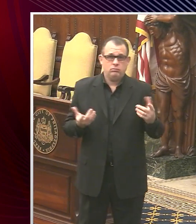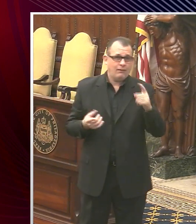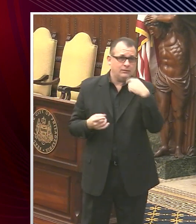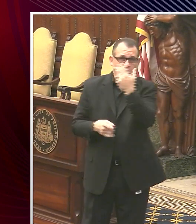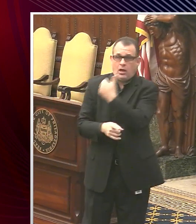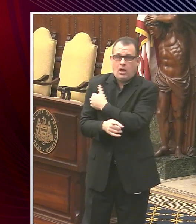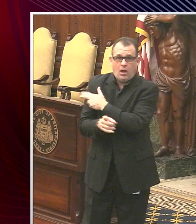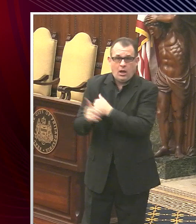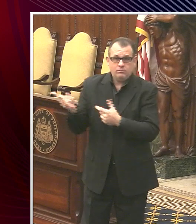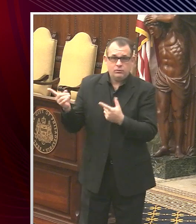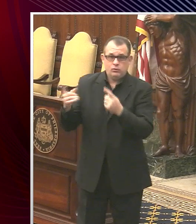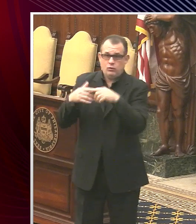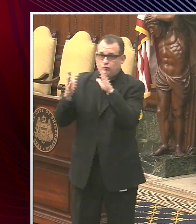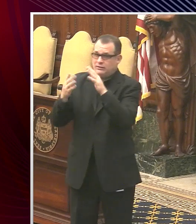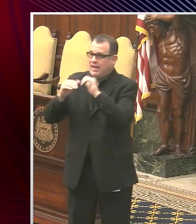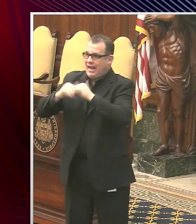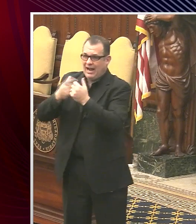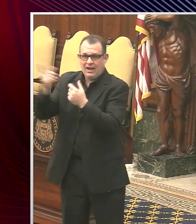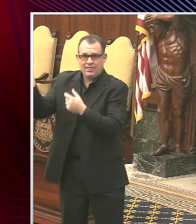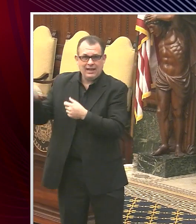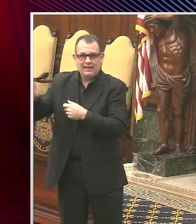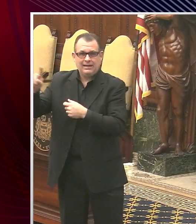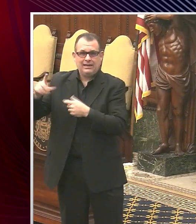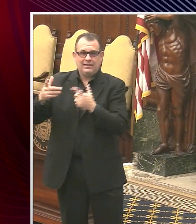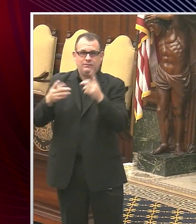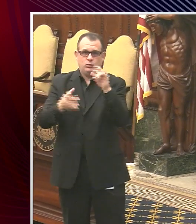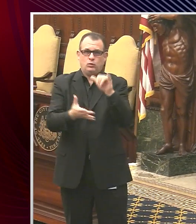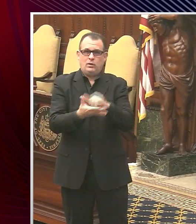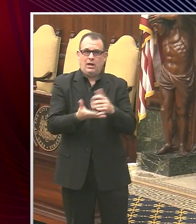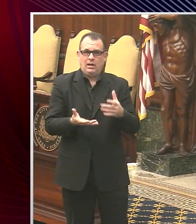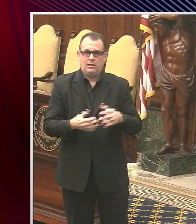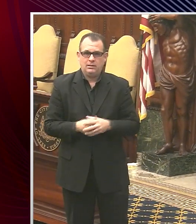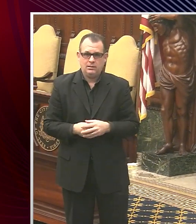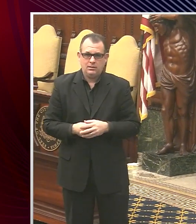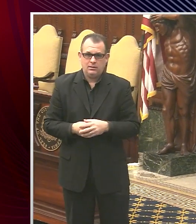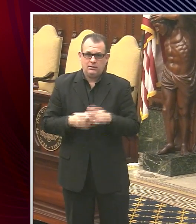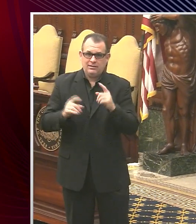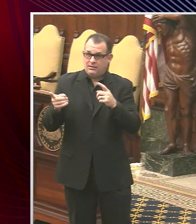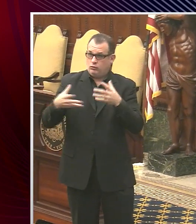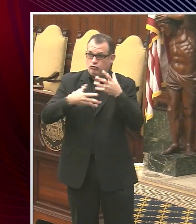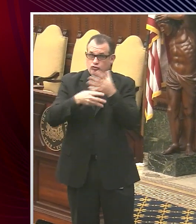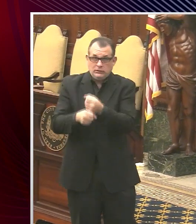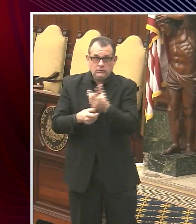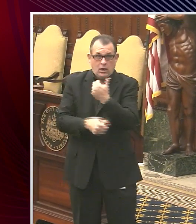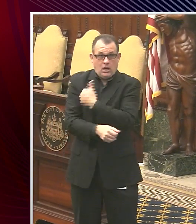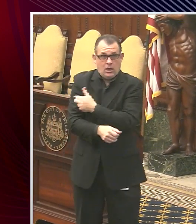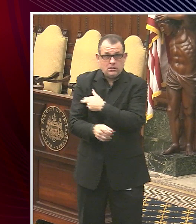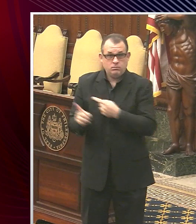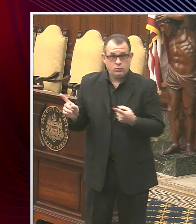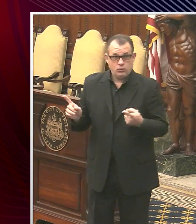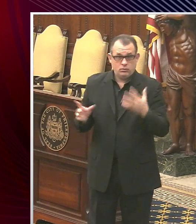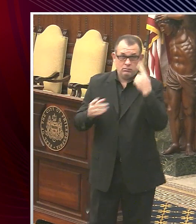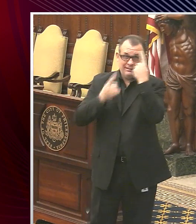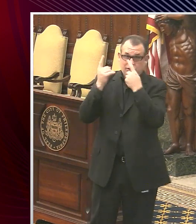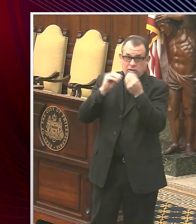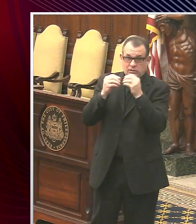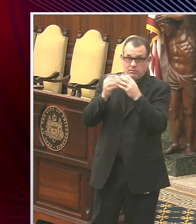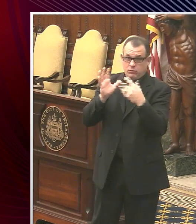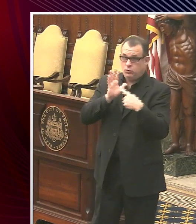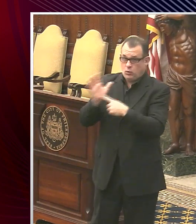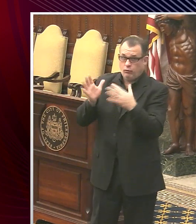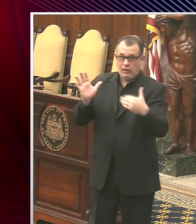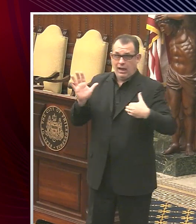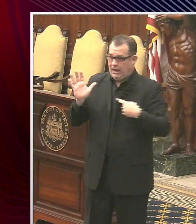hospitals to address this, but how are they going to do that? And can they be trusted to do it considering the numbers already?